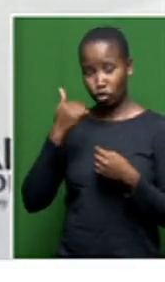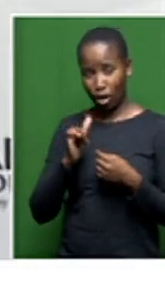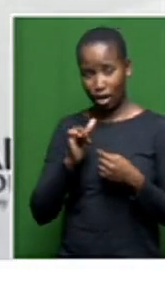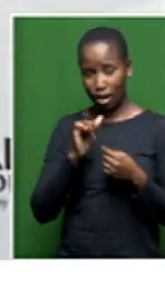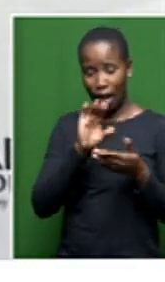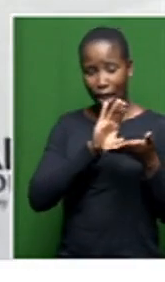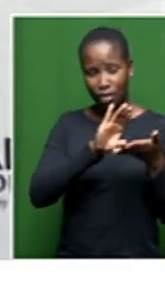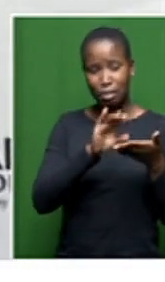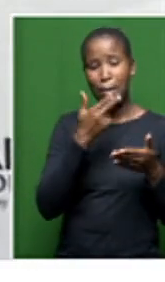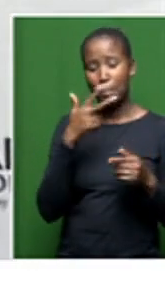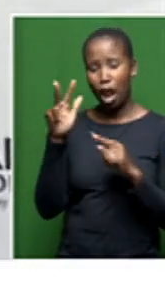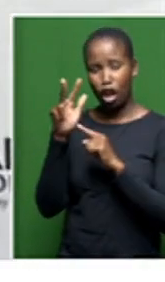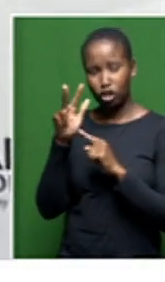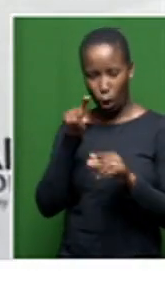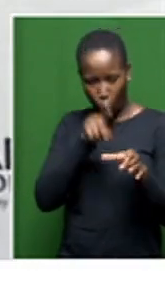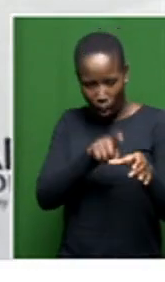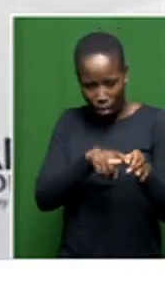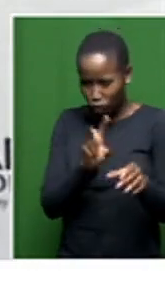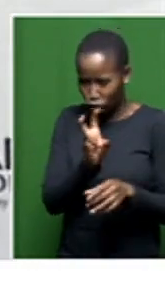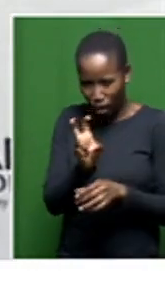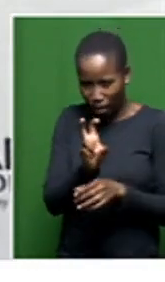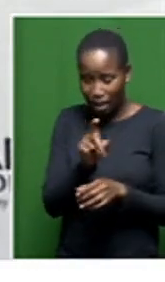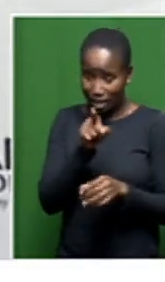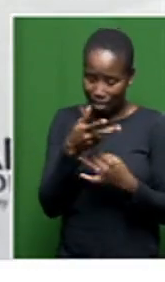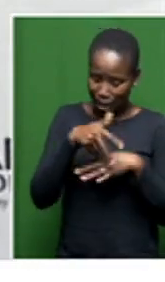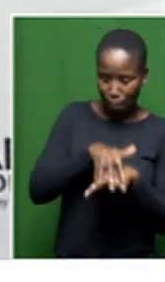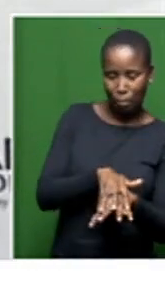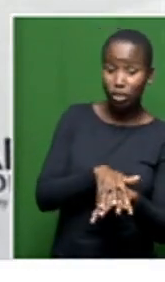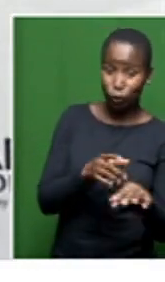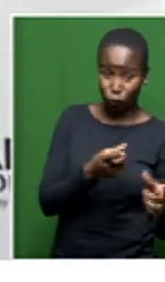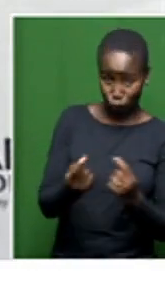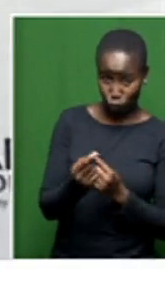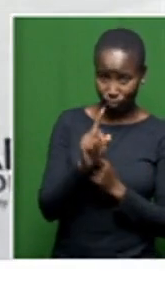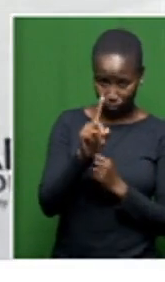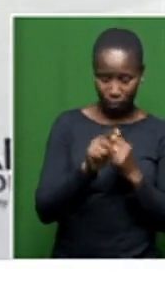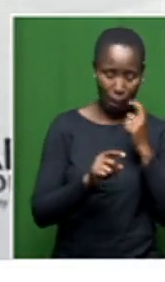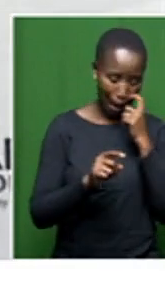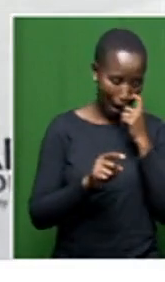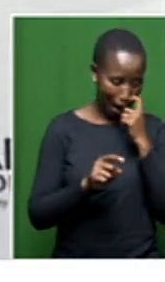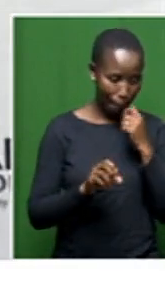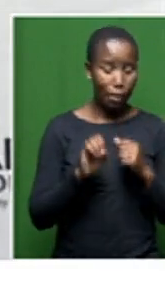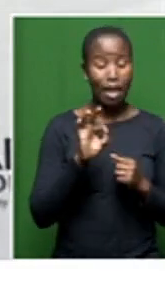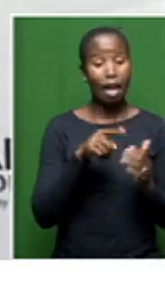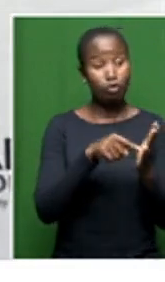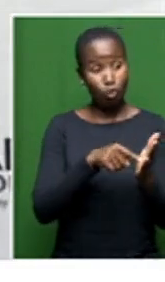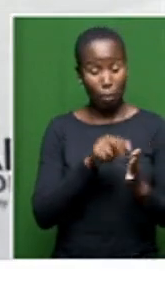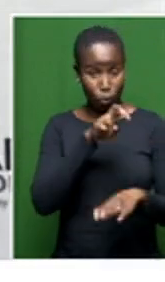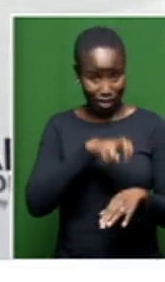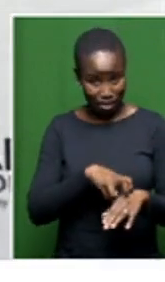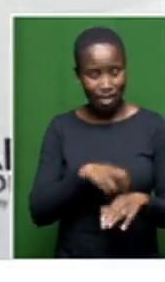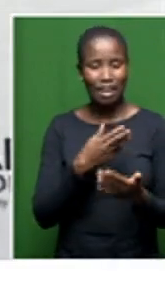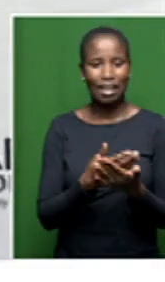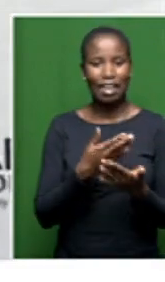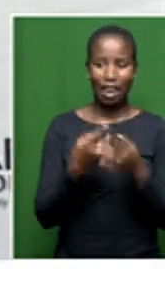investment pledge, its likelihood of being implemented. And then if it meets certain requirements, it would form part of